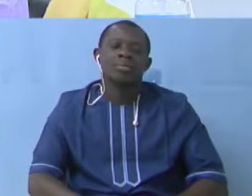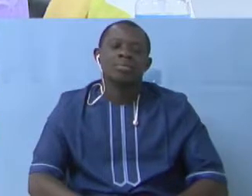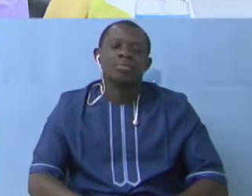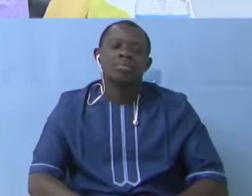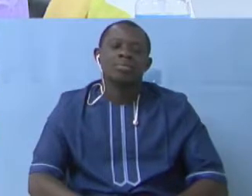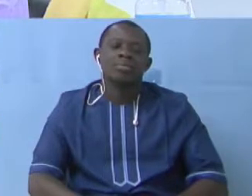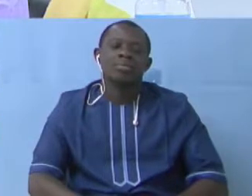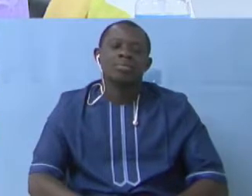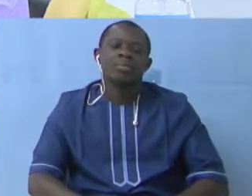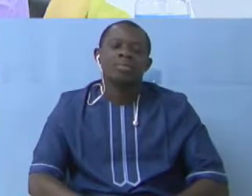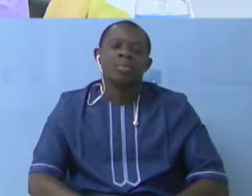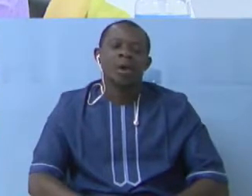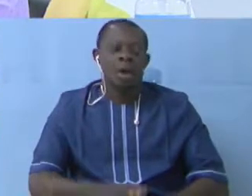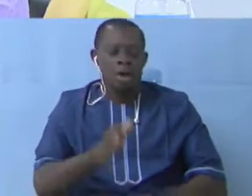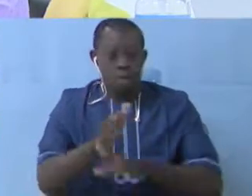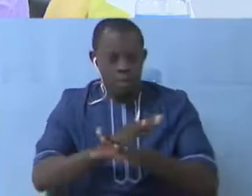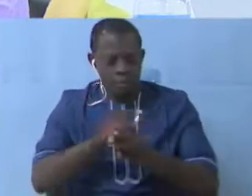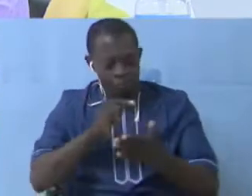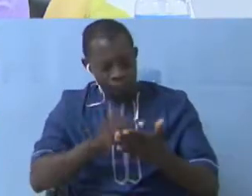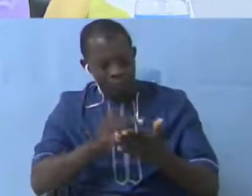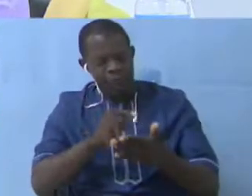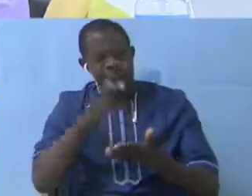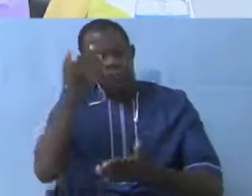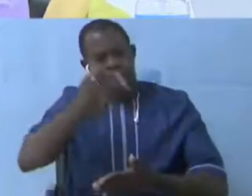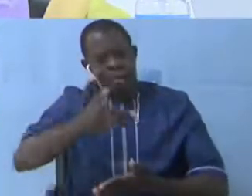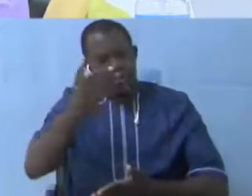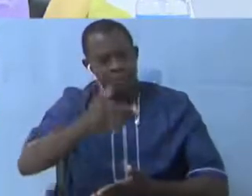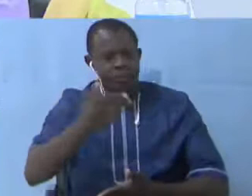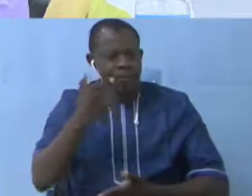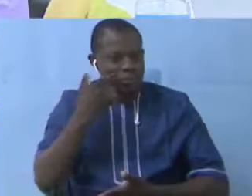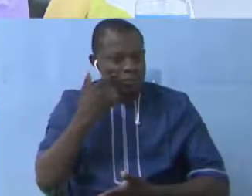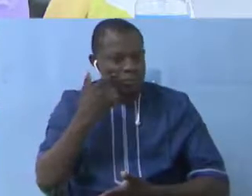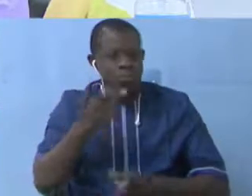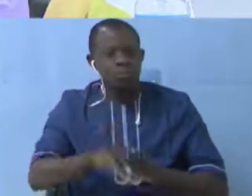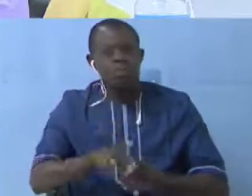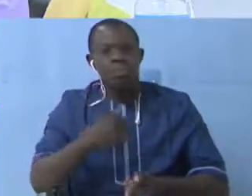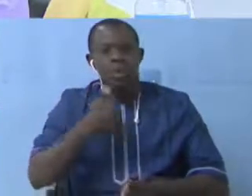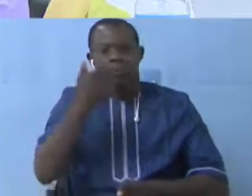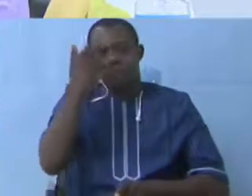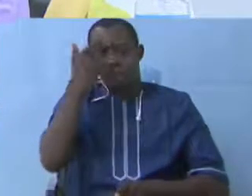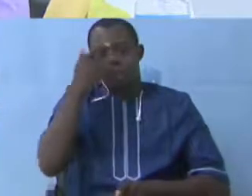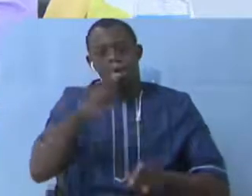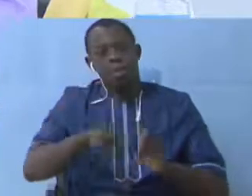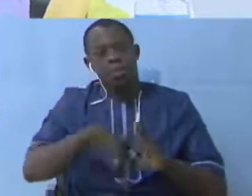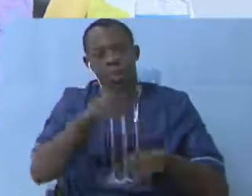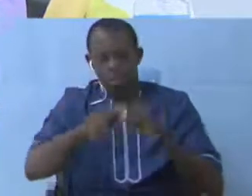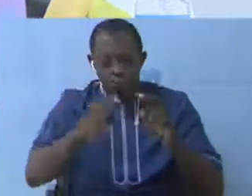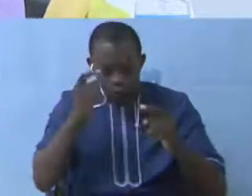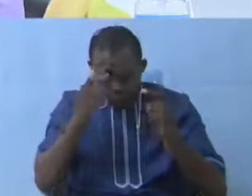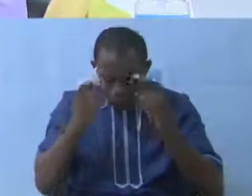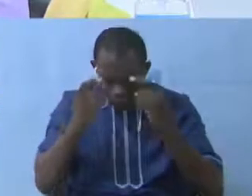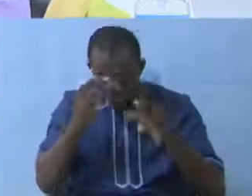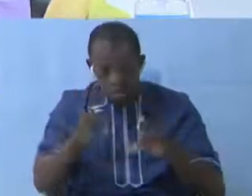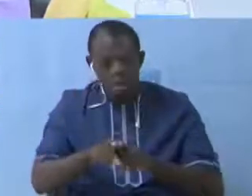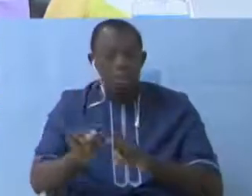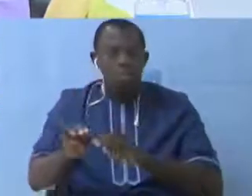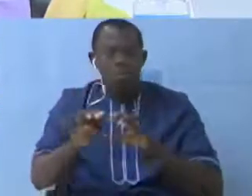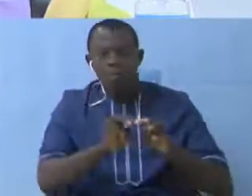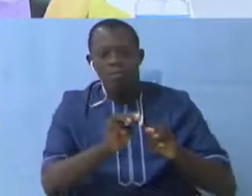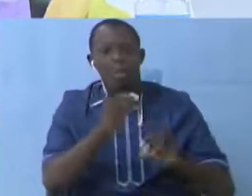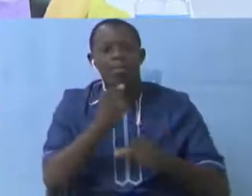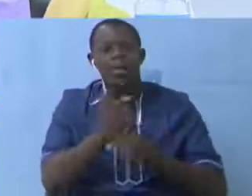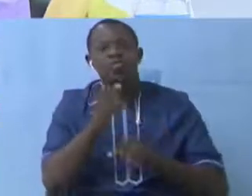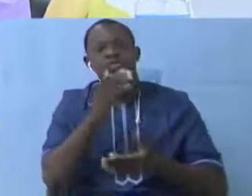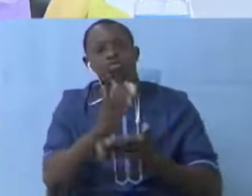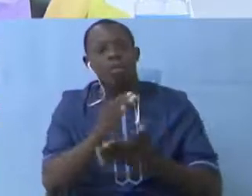the 19th. So I think it was quite a desperate move to really find a possibility